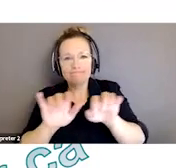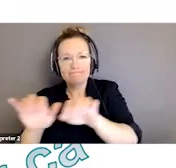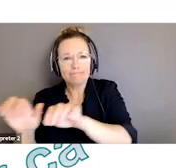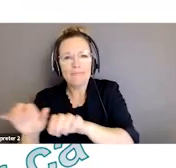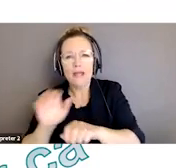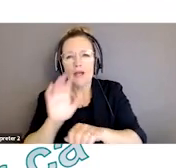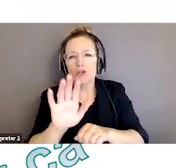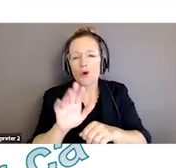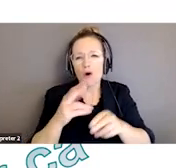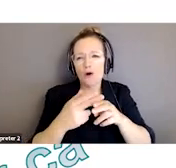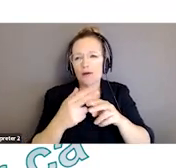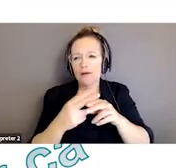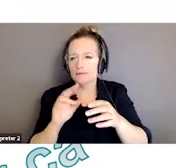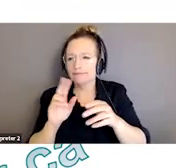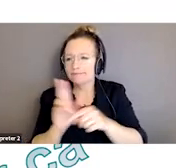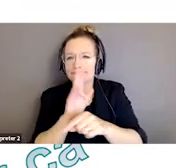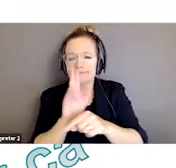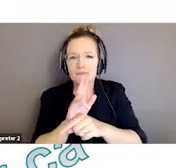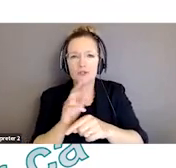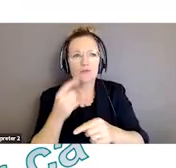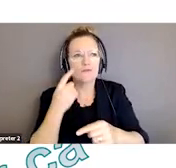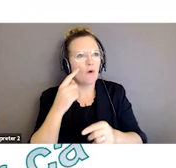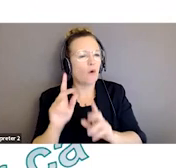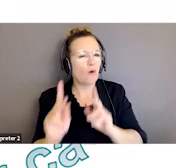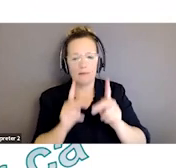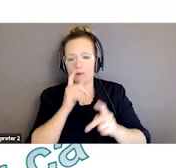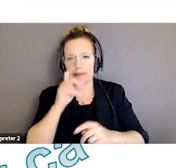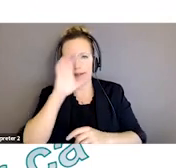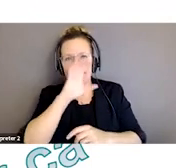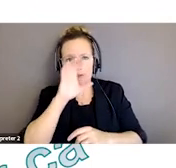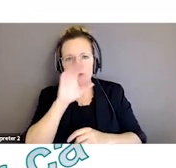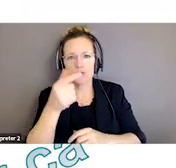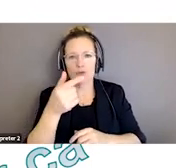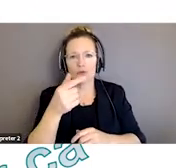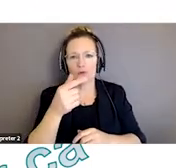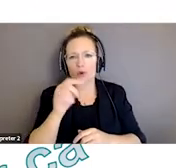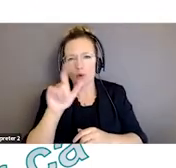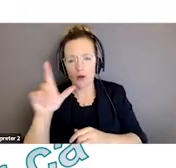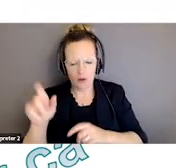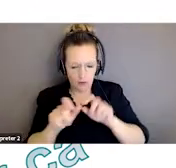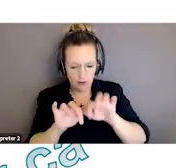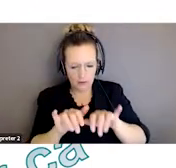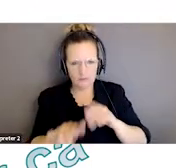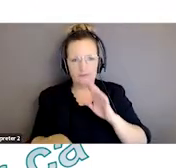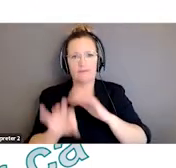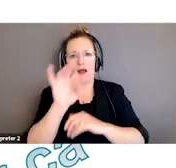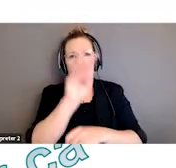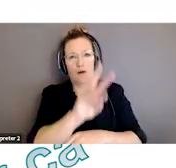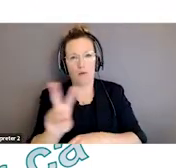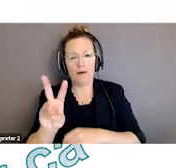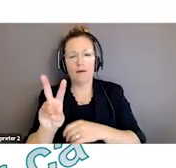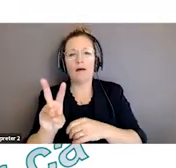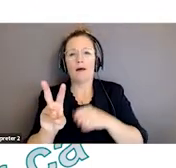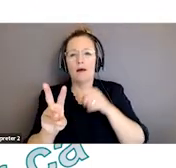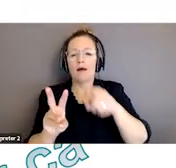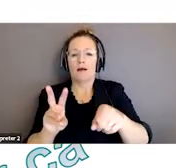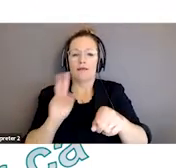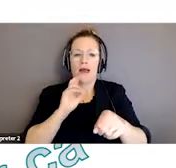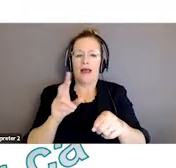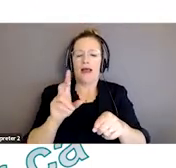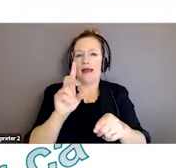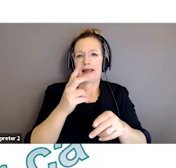is used in a search engine, for example, to find a web page. Domain names are typically sold by